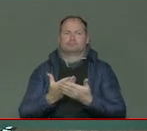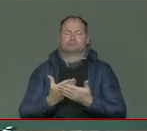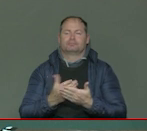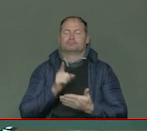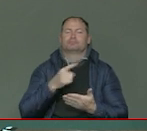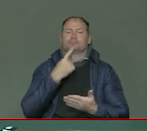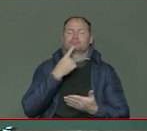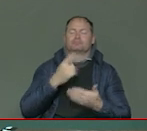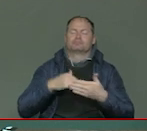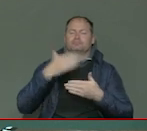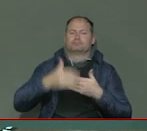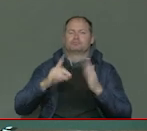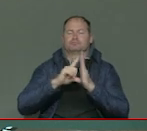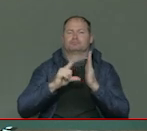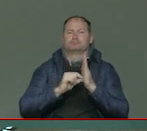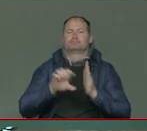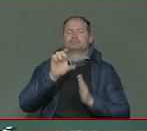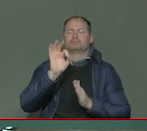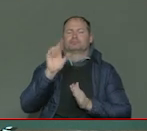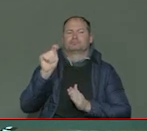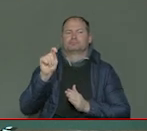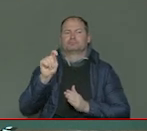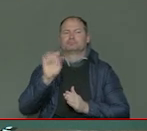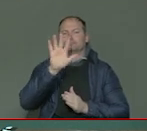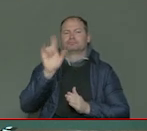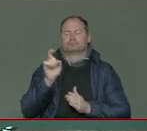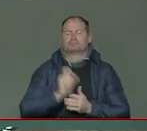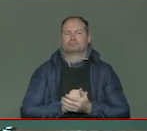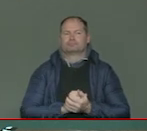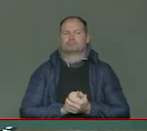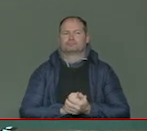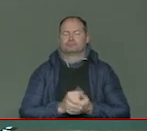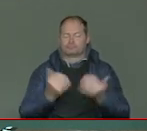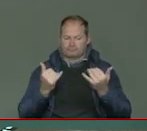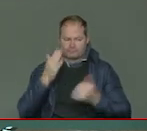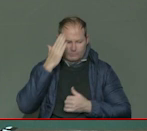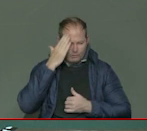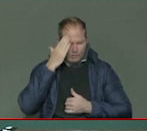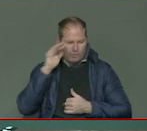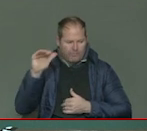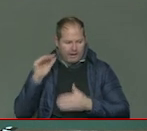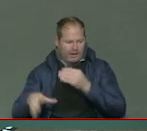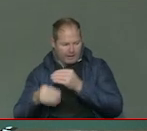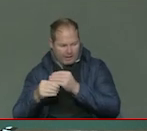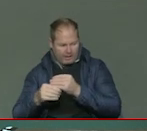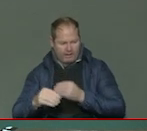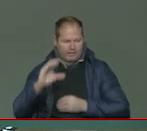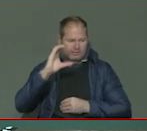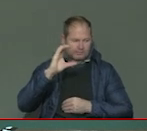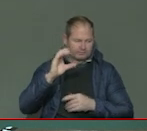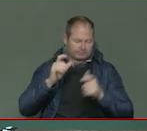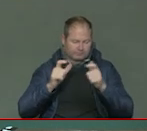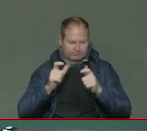post-dated EFT of 5,000 Rand. So then you must remember I have to add it to my bank and add it to my creditors because I